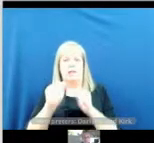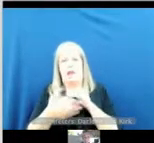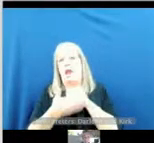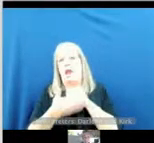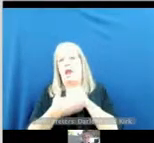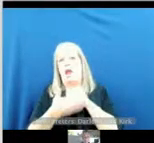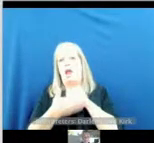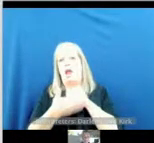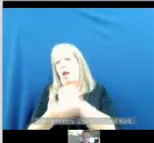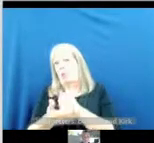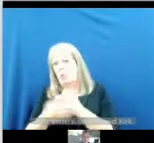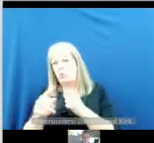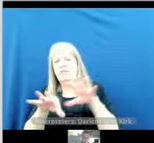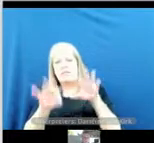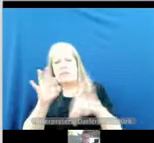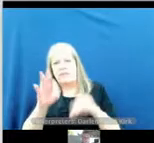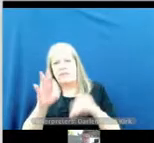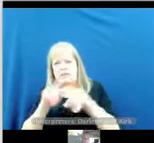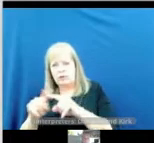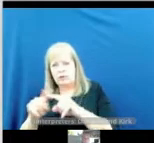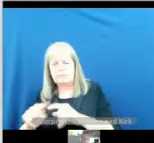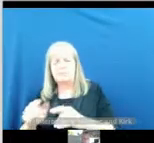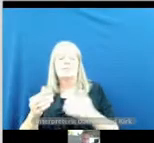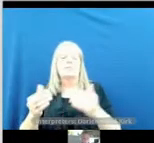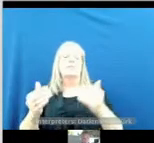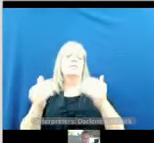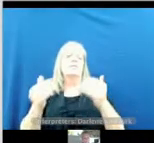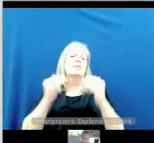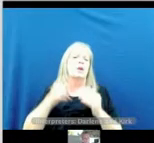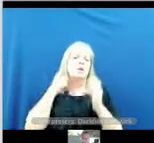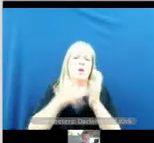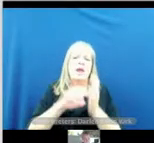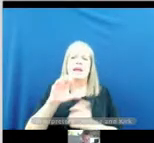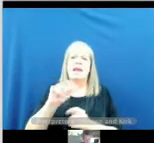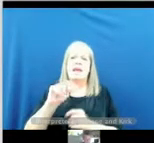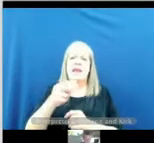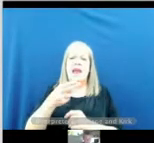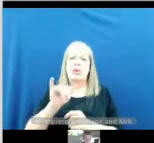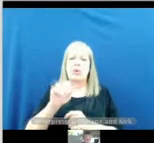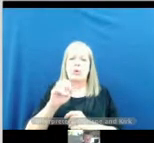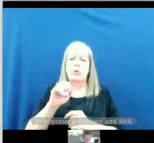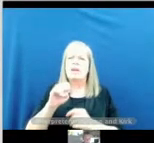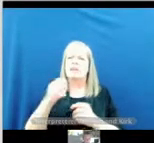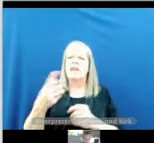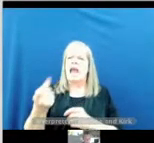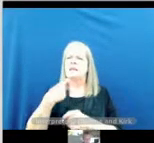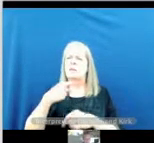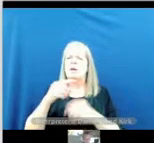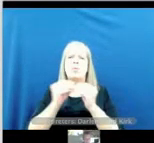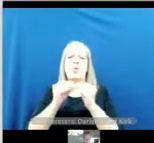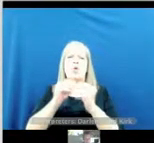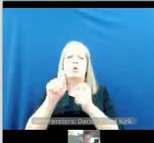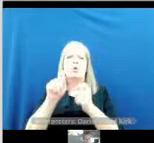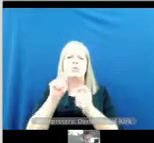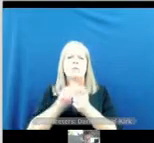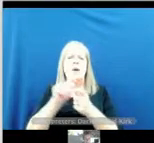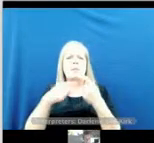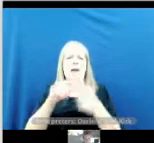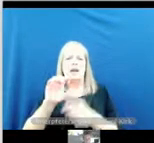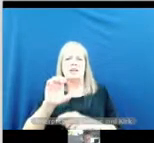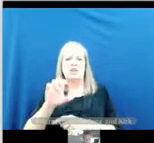I see Catherine asked a question about what is charge syndrome. Well, that would be